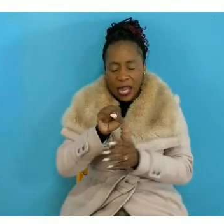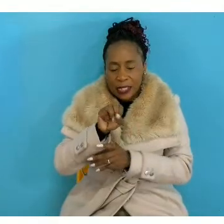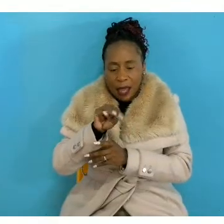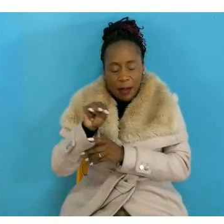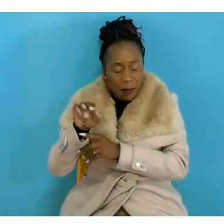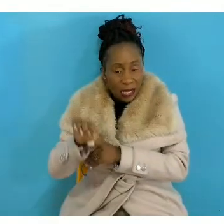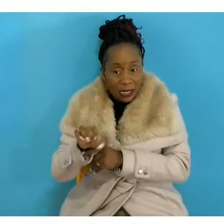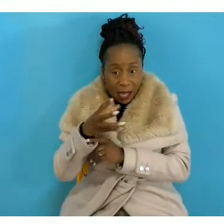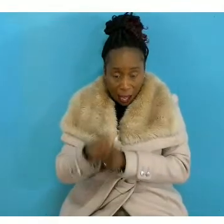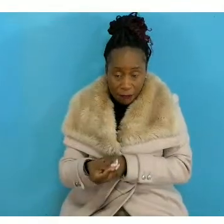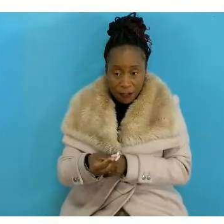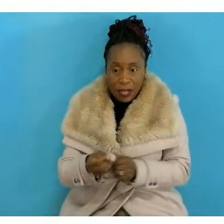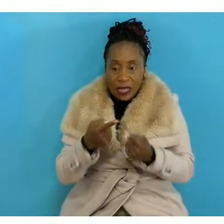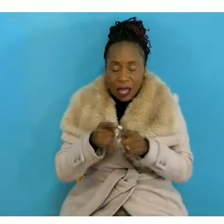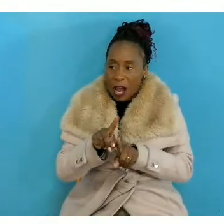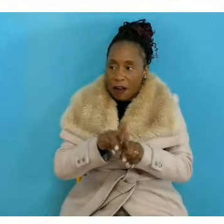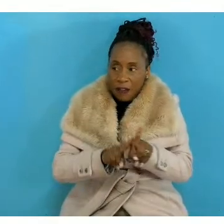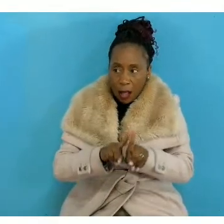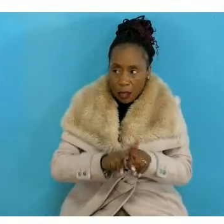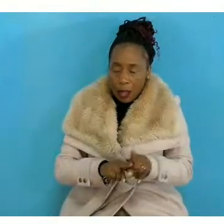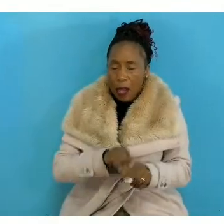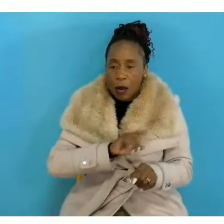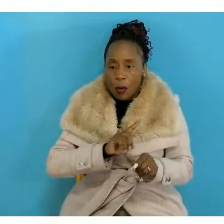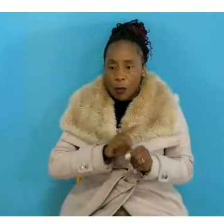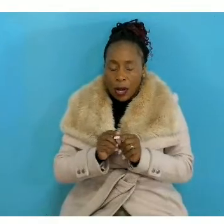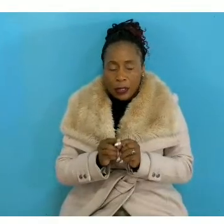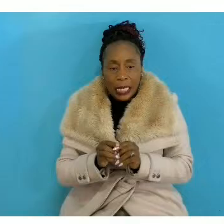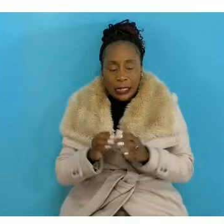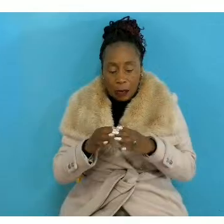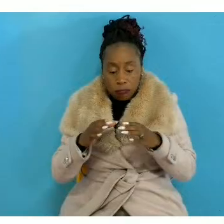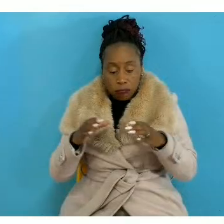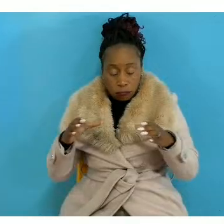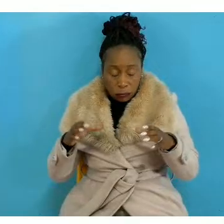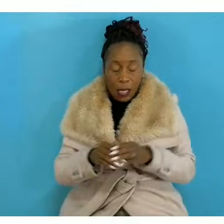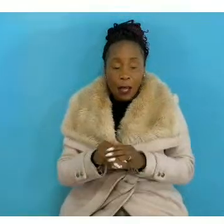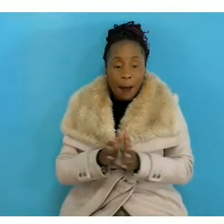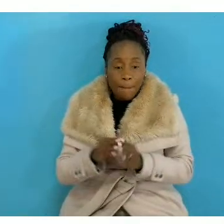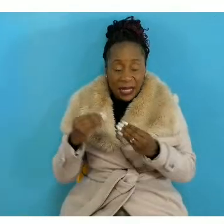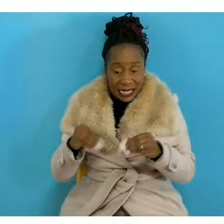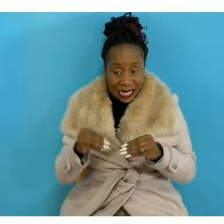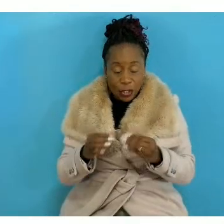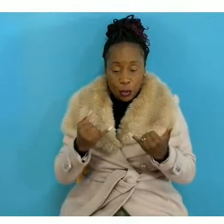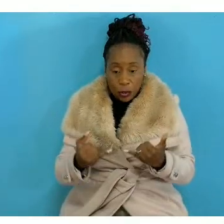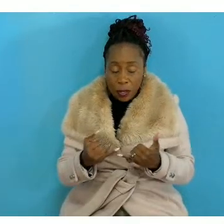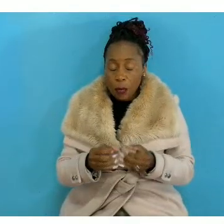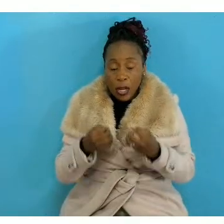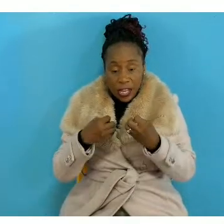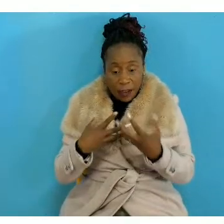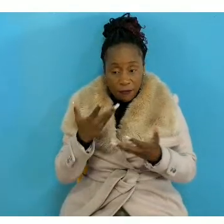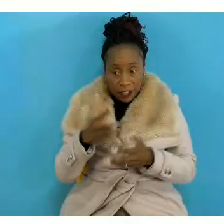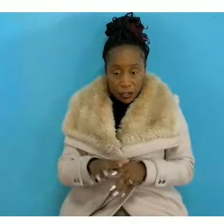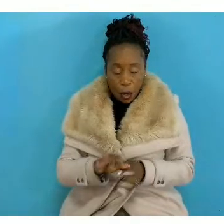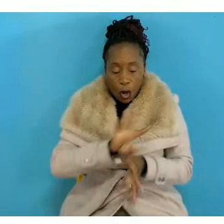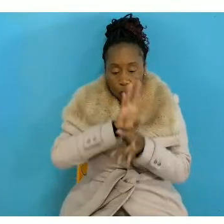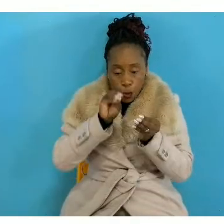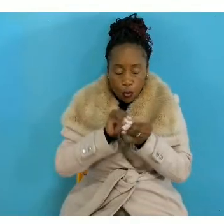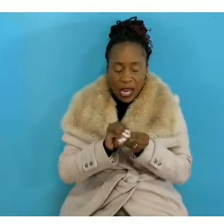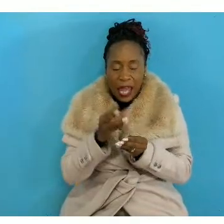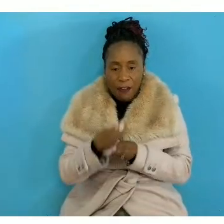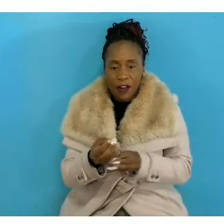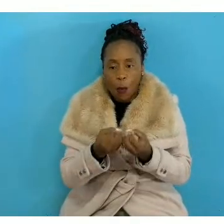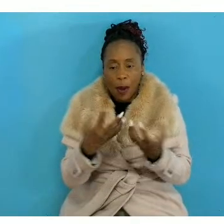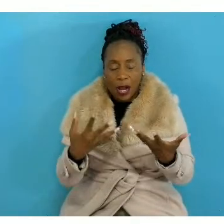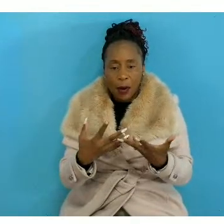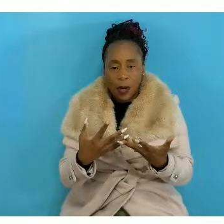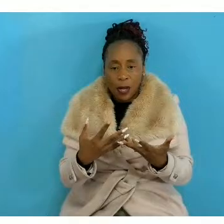which are failing in terms of increasing their business. So the shareholder has allocated that. So we have a total of